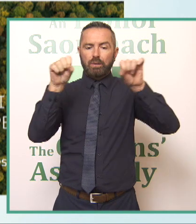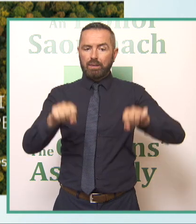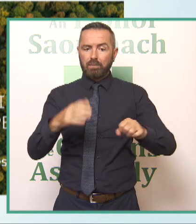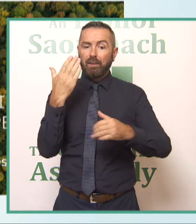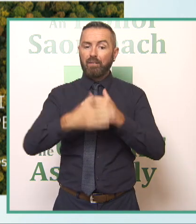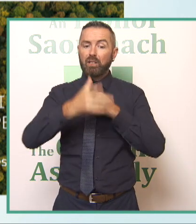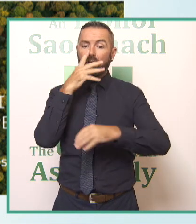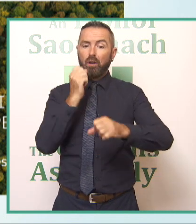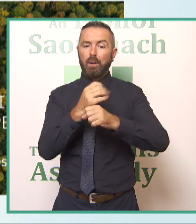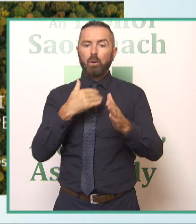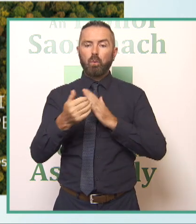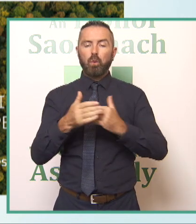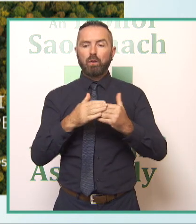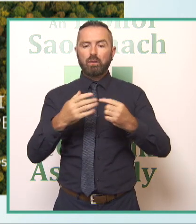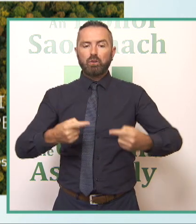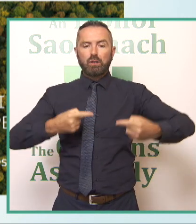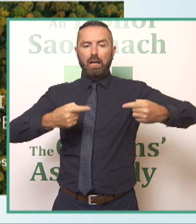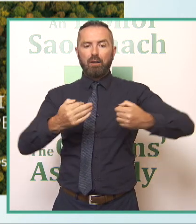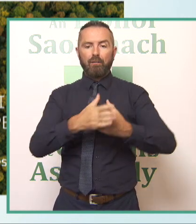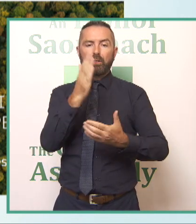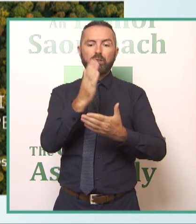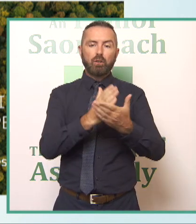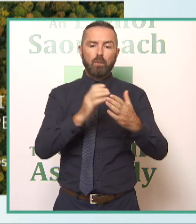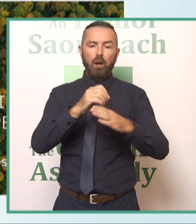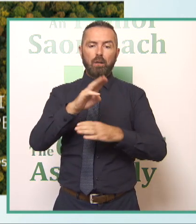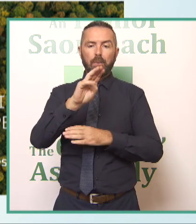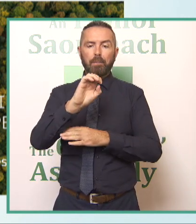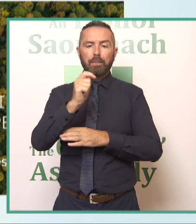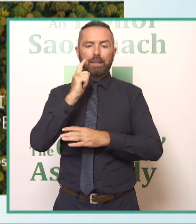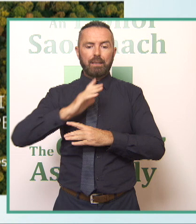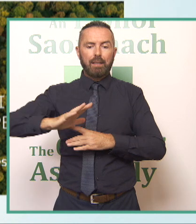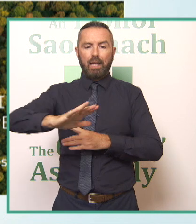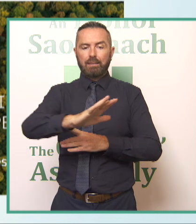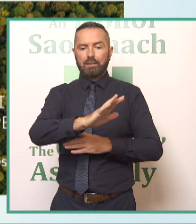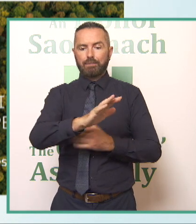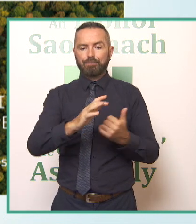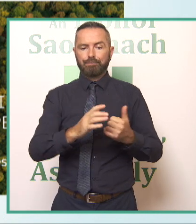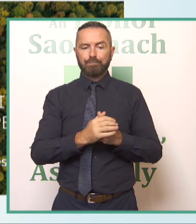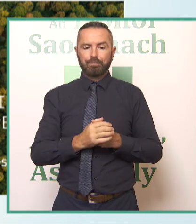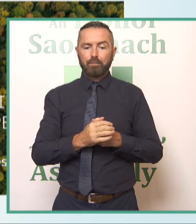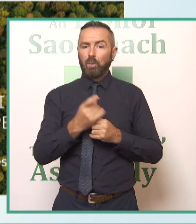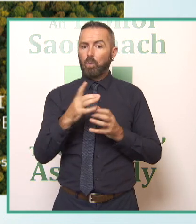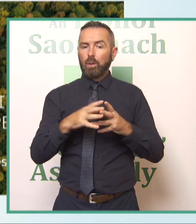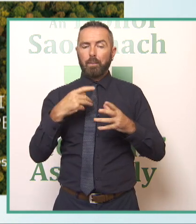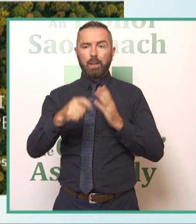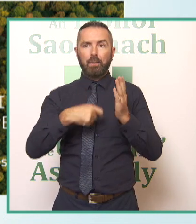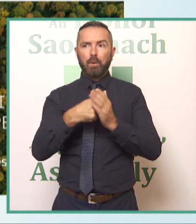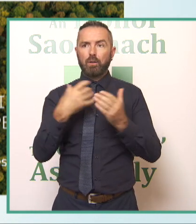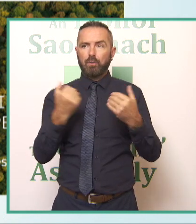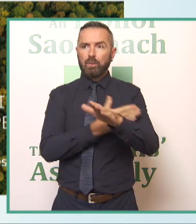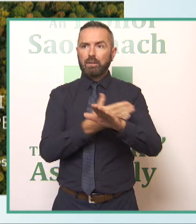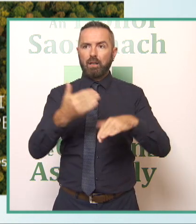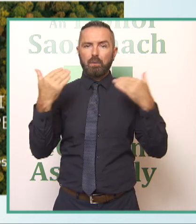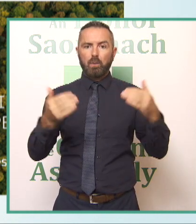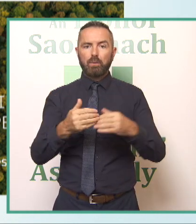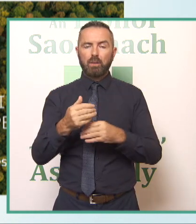challenge of some of our forests that are in peatlands. So one of the big projects we've underway at the moment is the